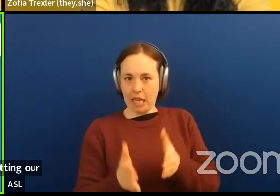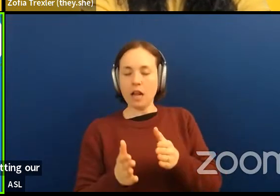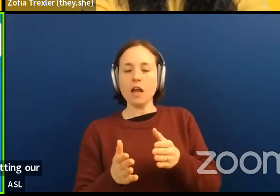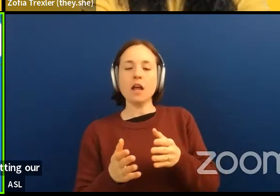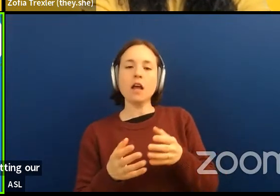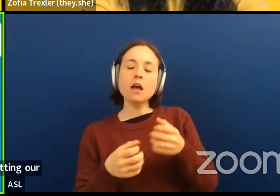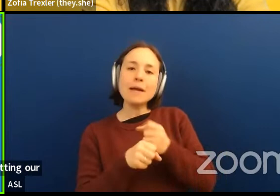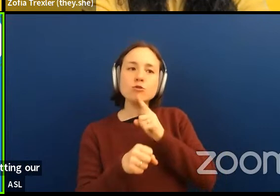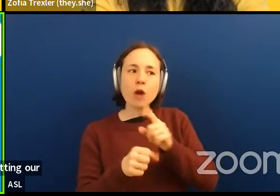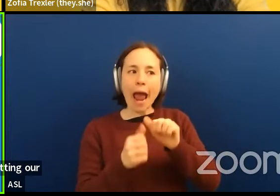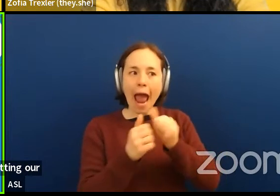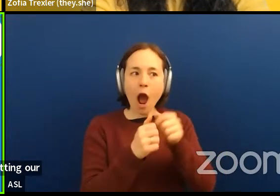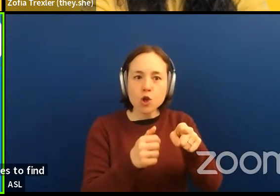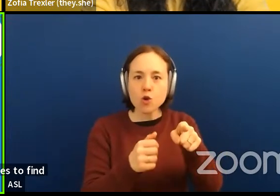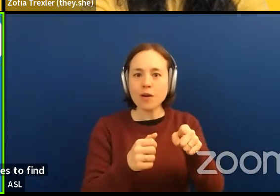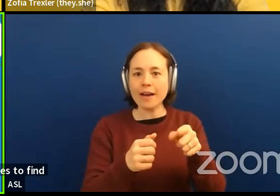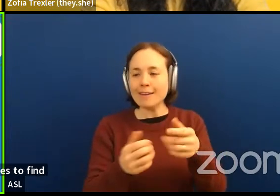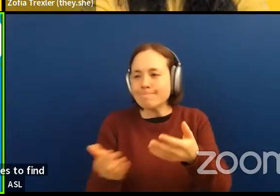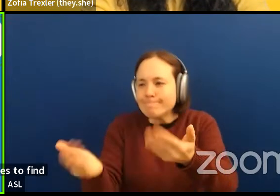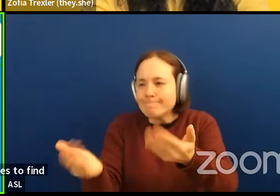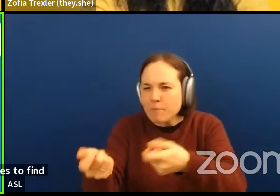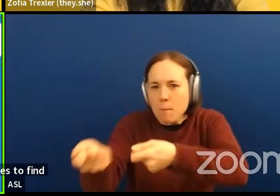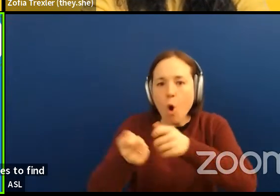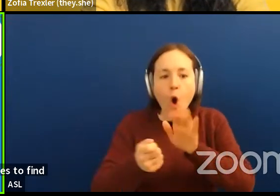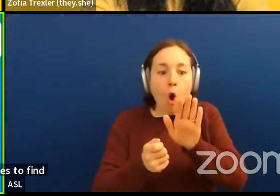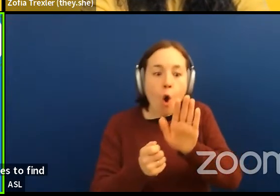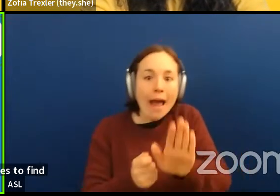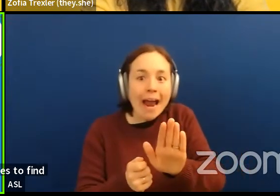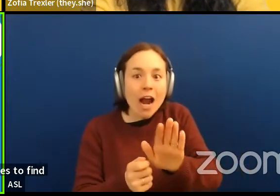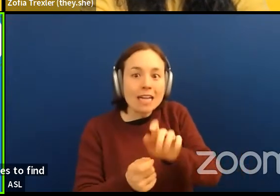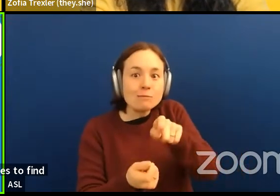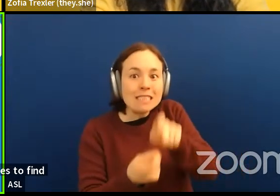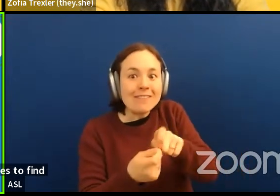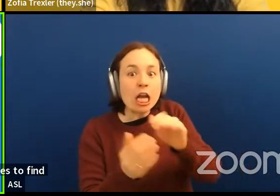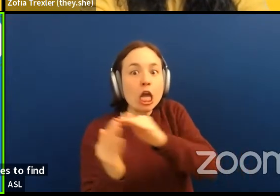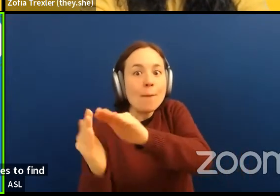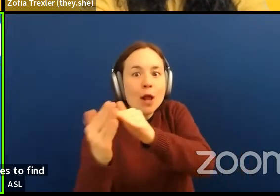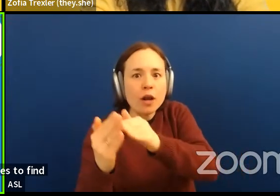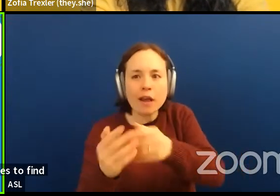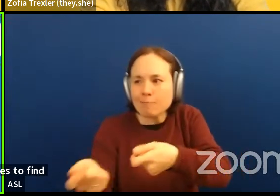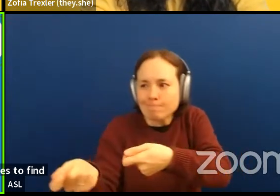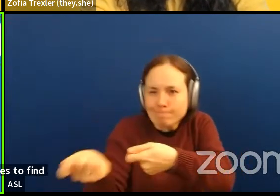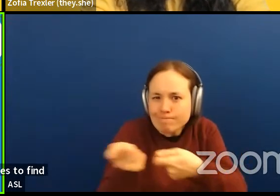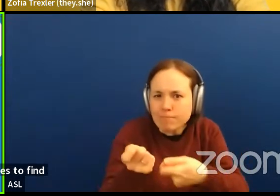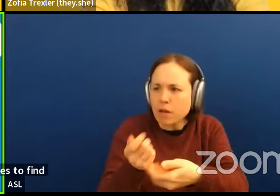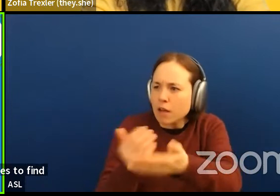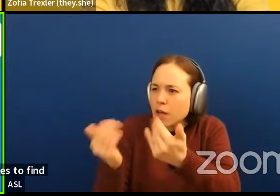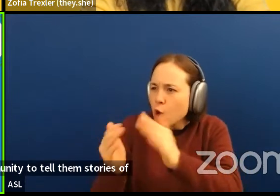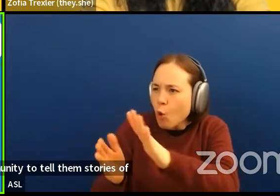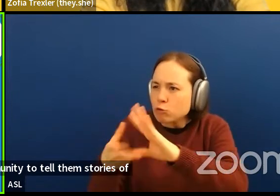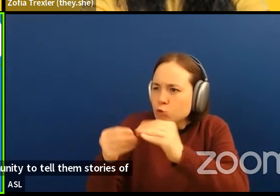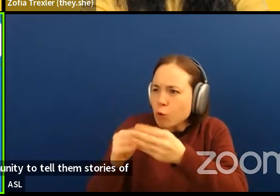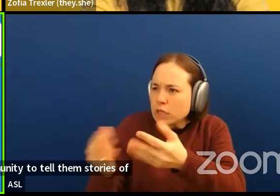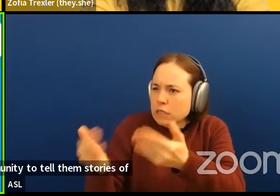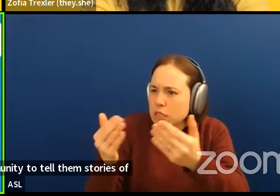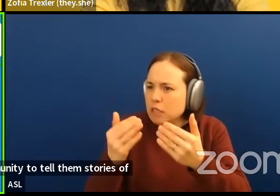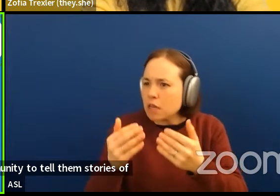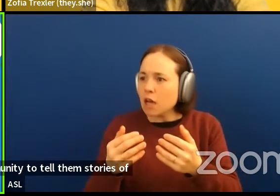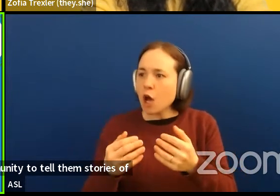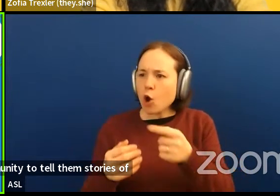get the community to tell them stories of impacting issues, be it access to voting,